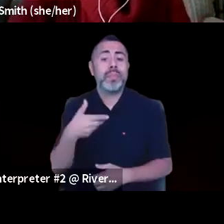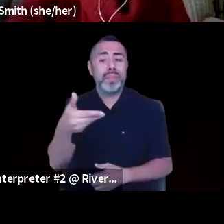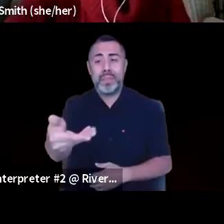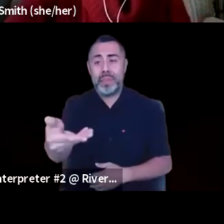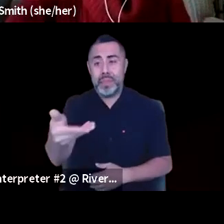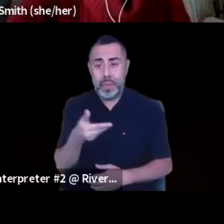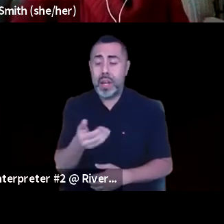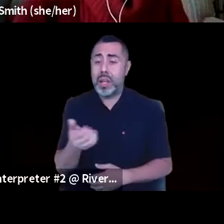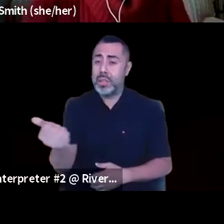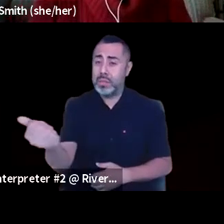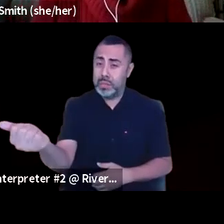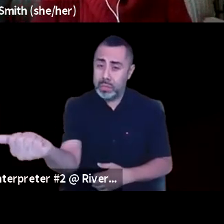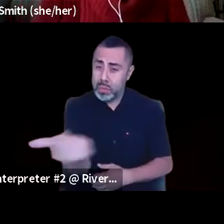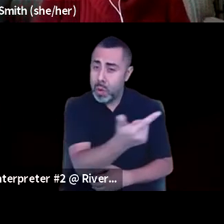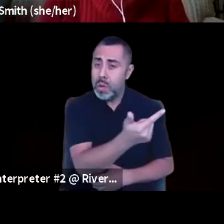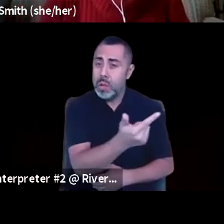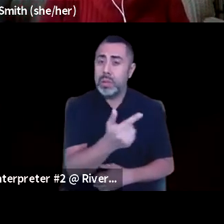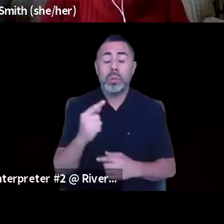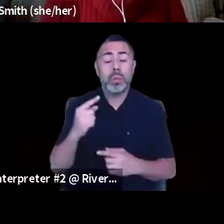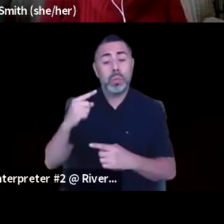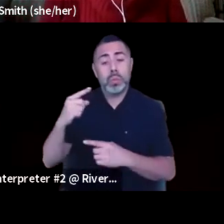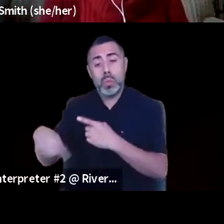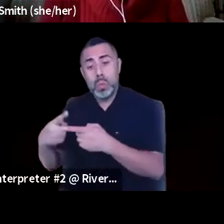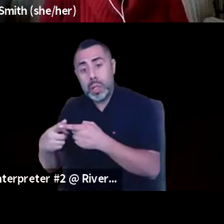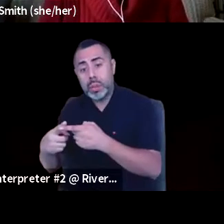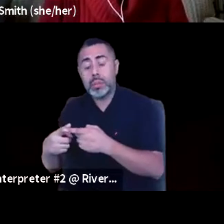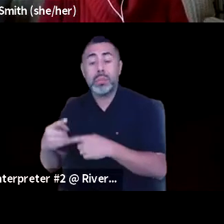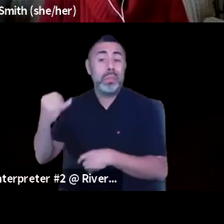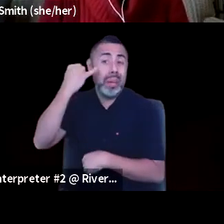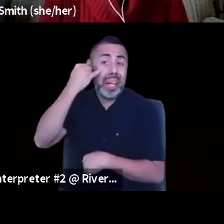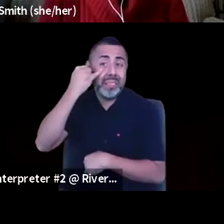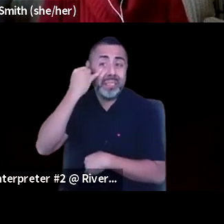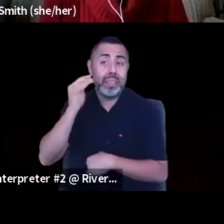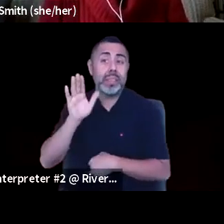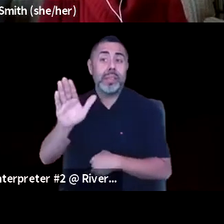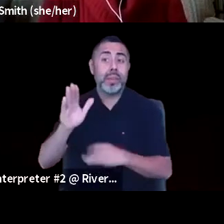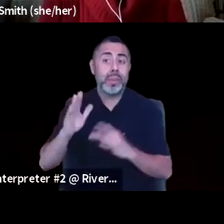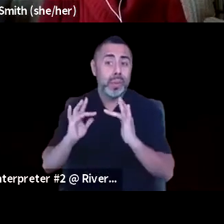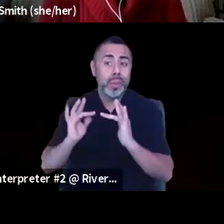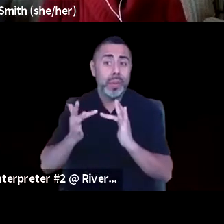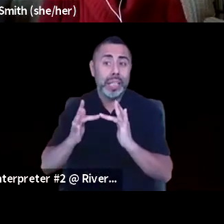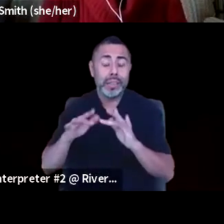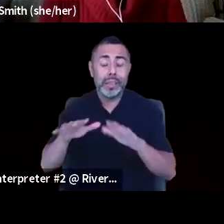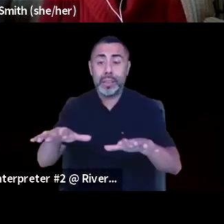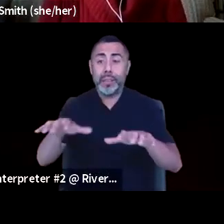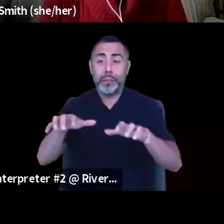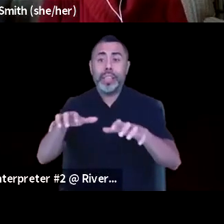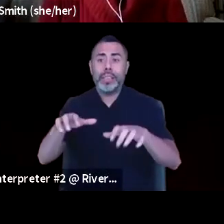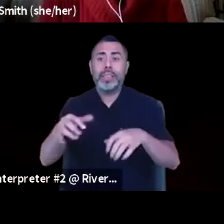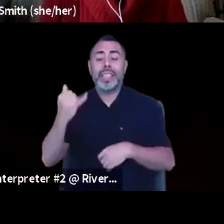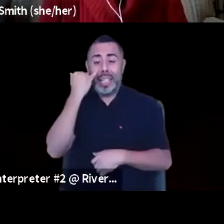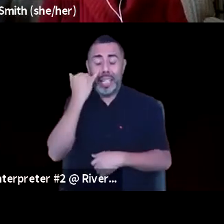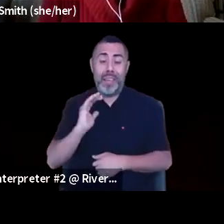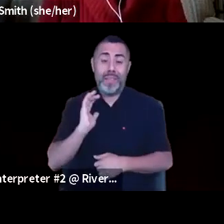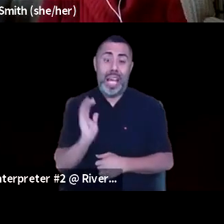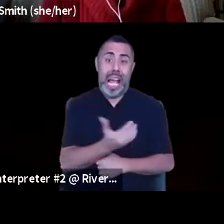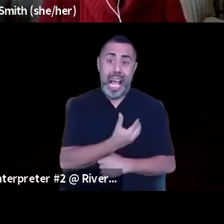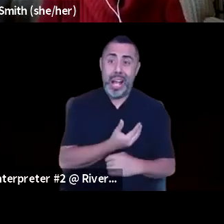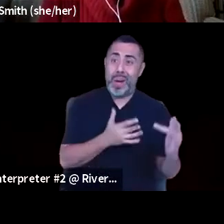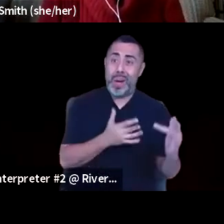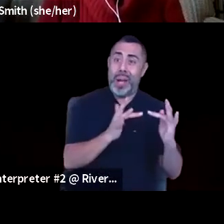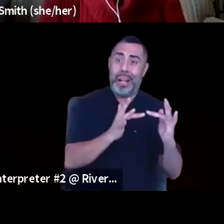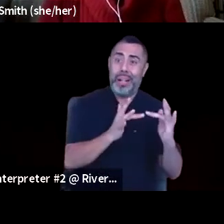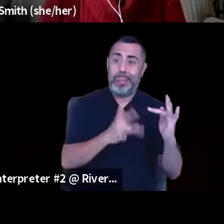to, when and if your internet freezes or our internet freezes, to take a